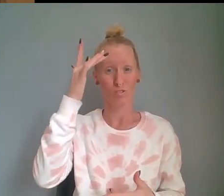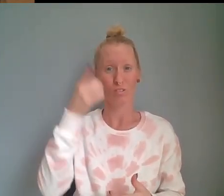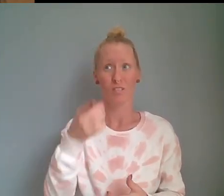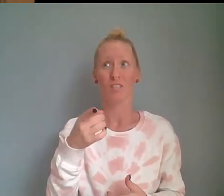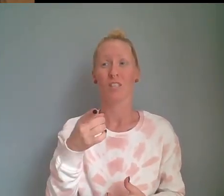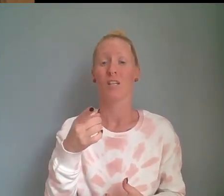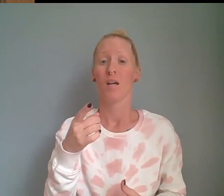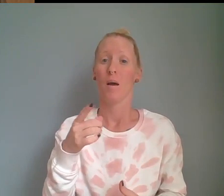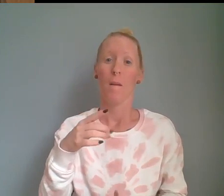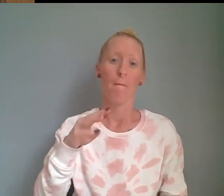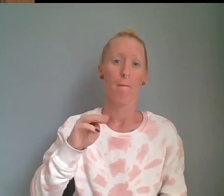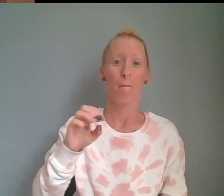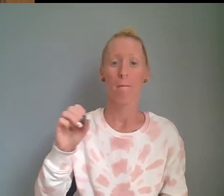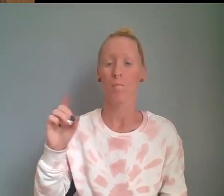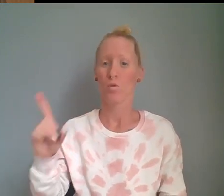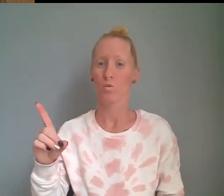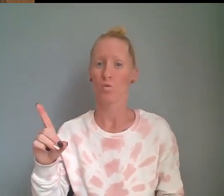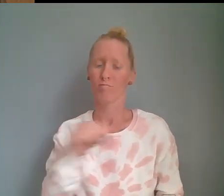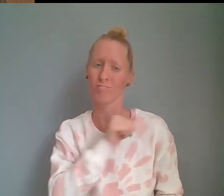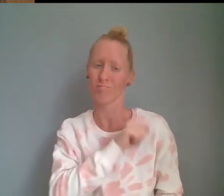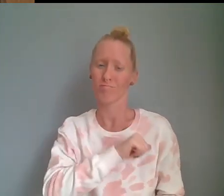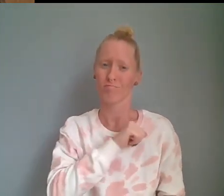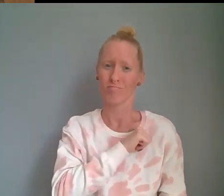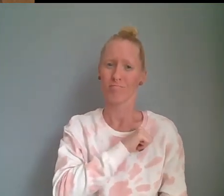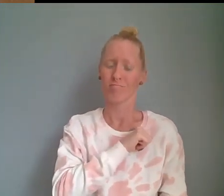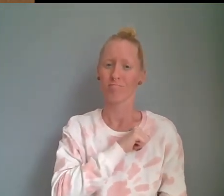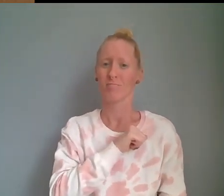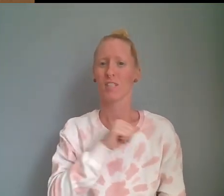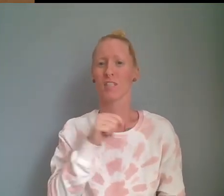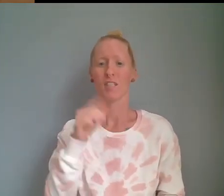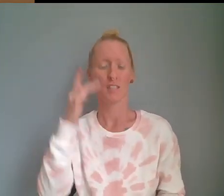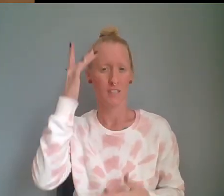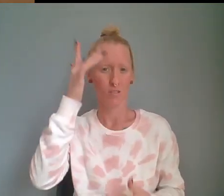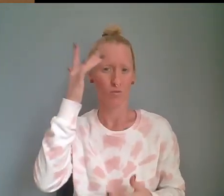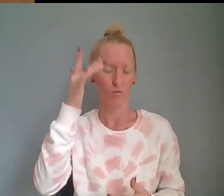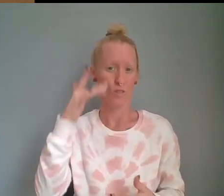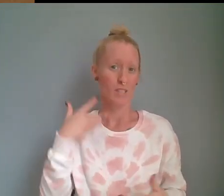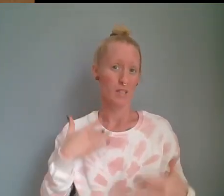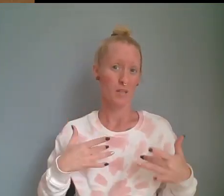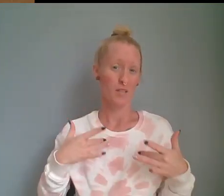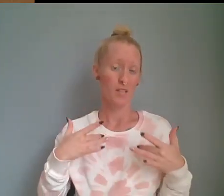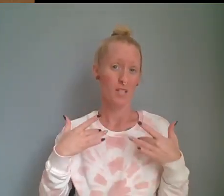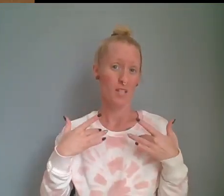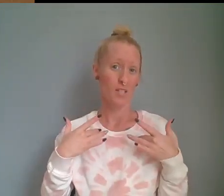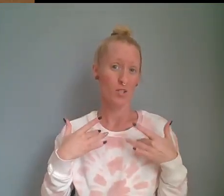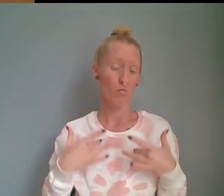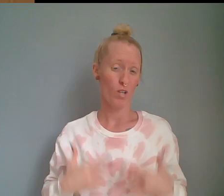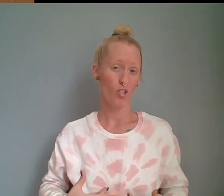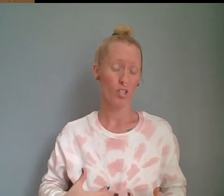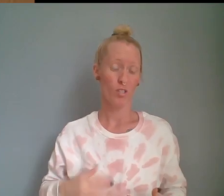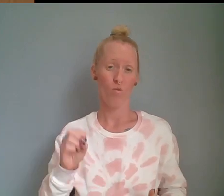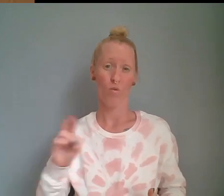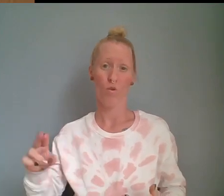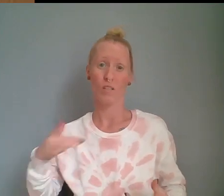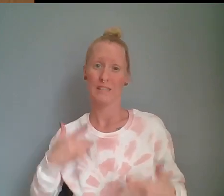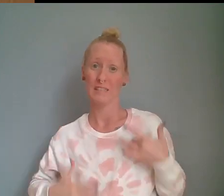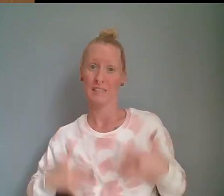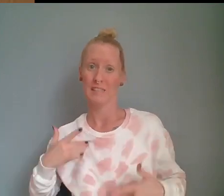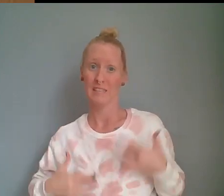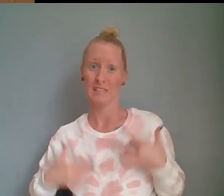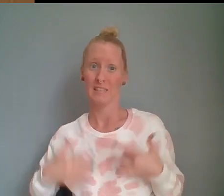is depression and what is now called bipolar disorder, or what you may know more popularly as manic depression, as sort